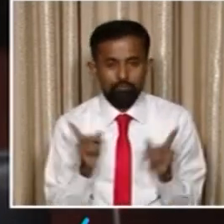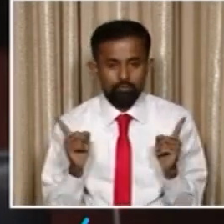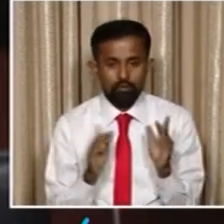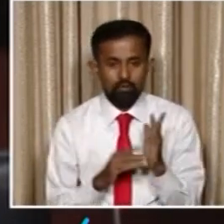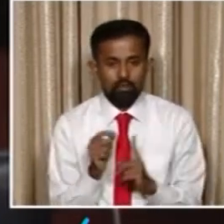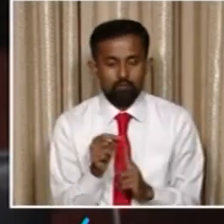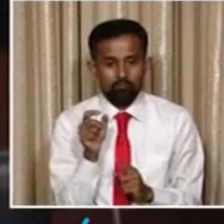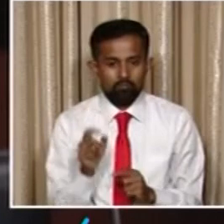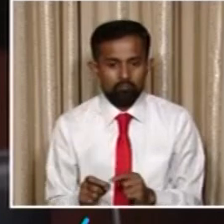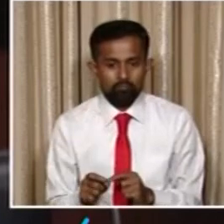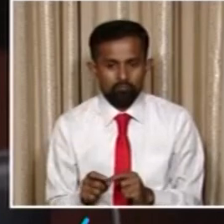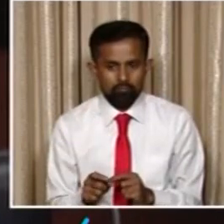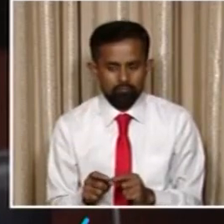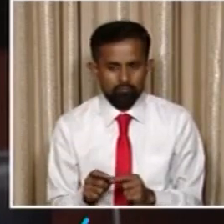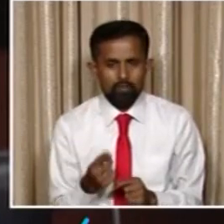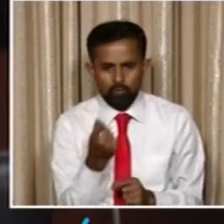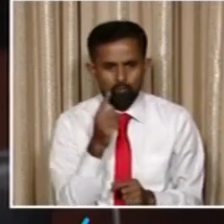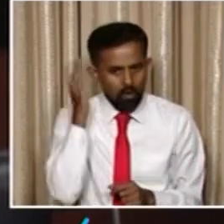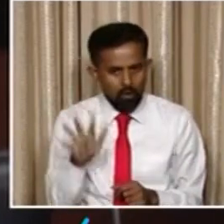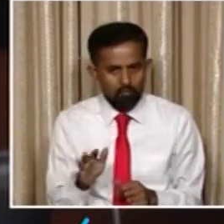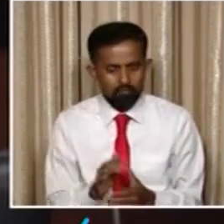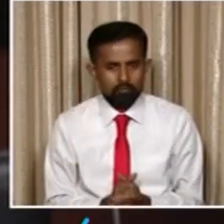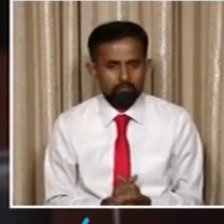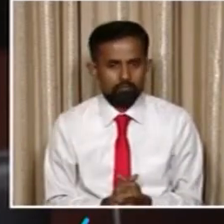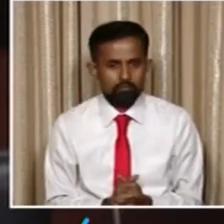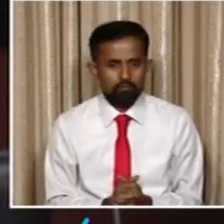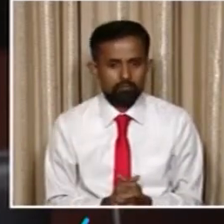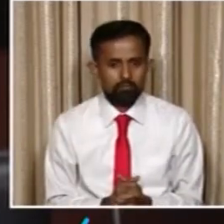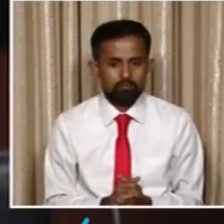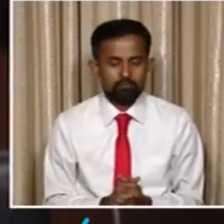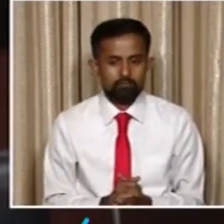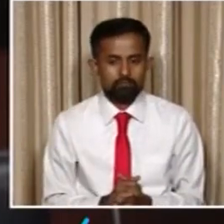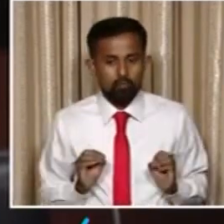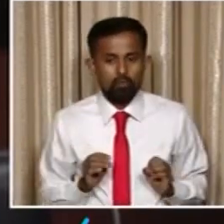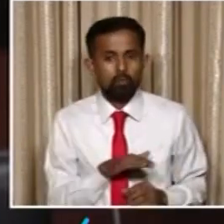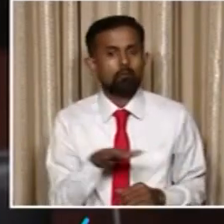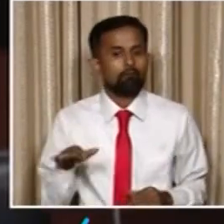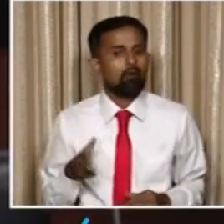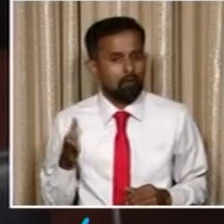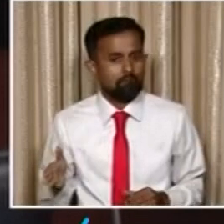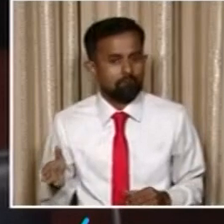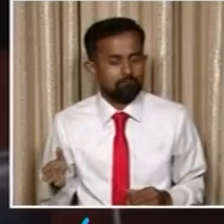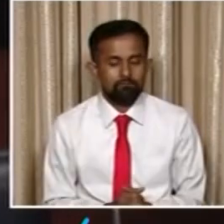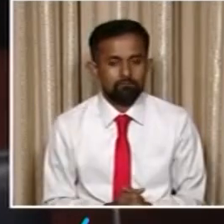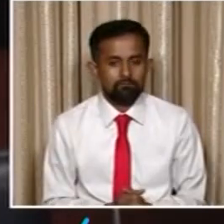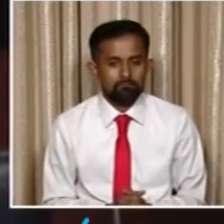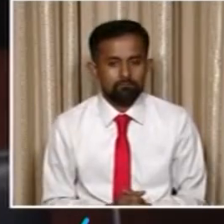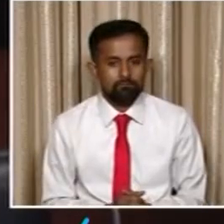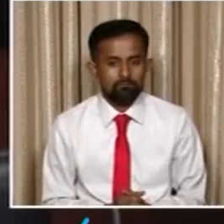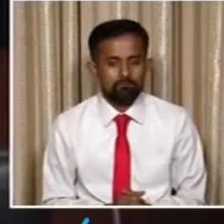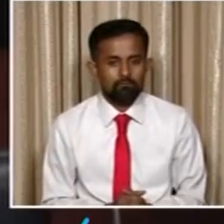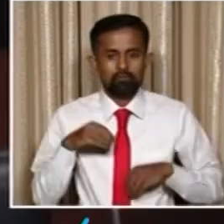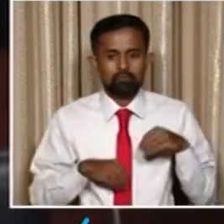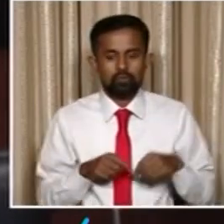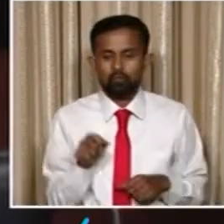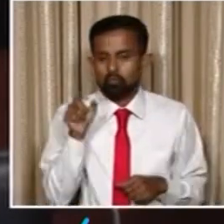The question I want to ask him is, if that's the case, should politicians hold positions in sports associations? I think it's an